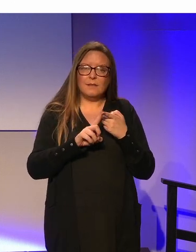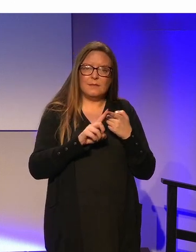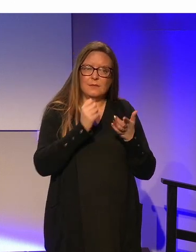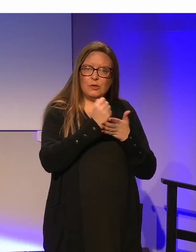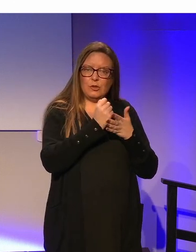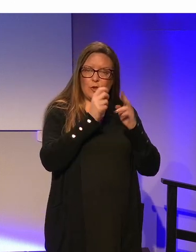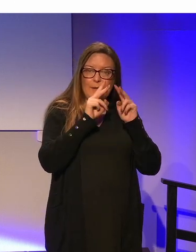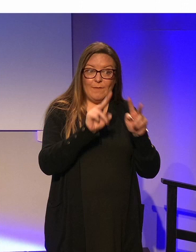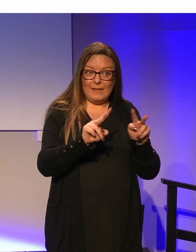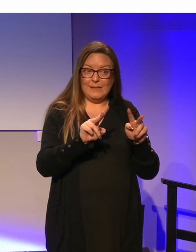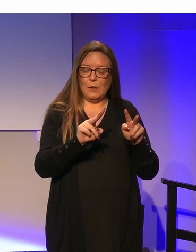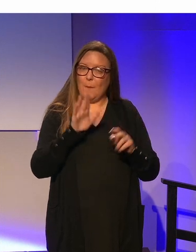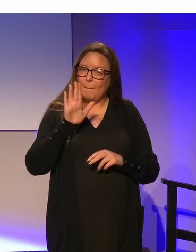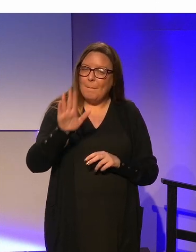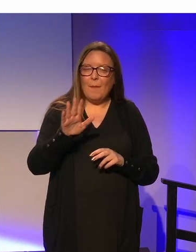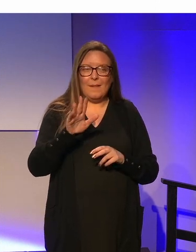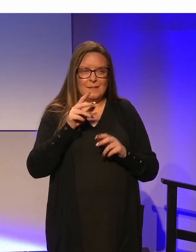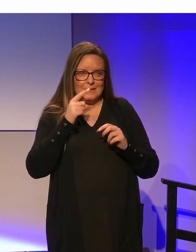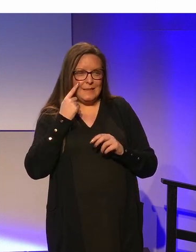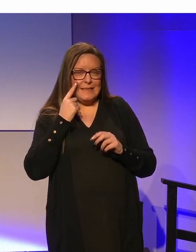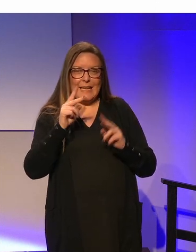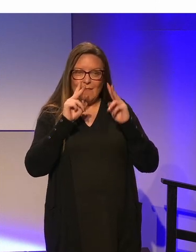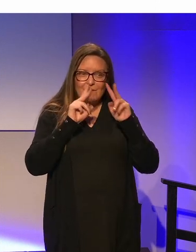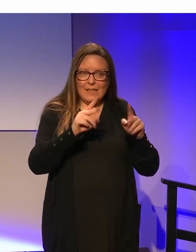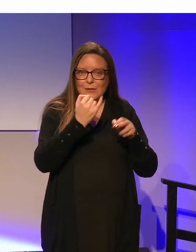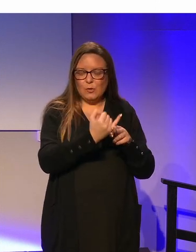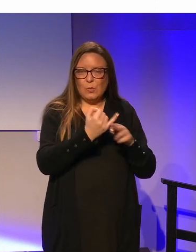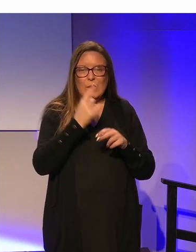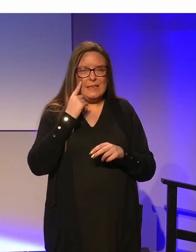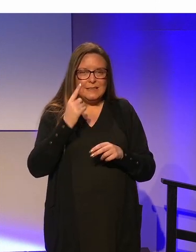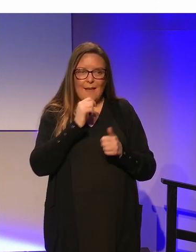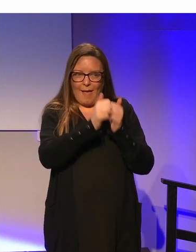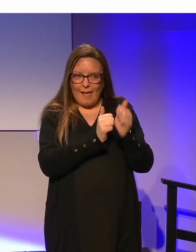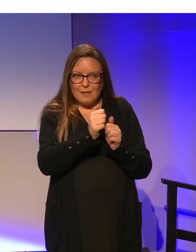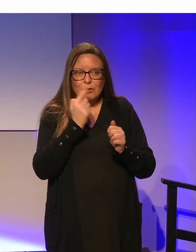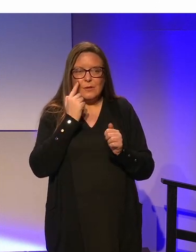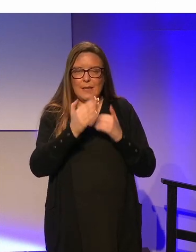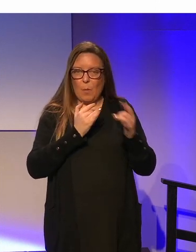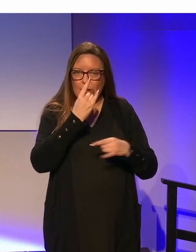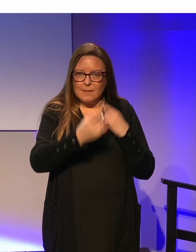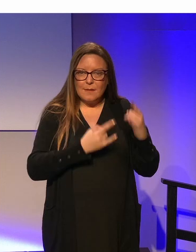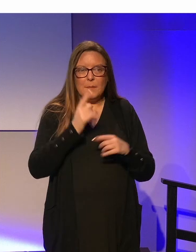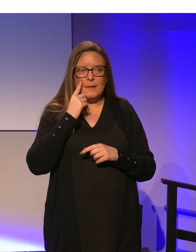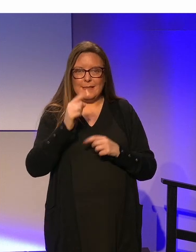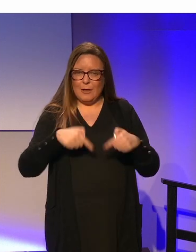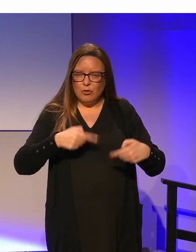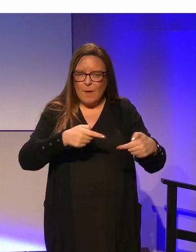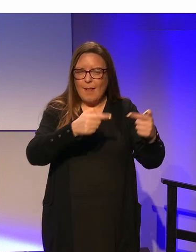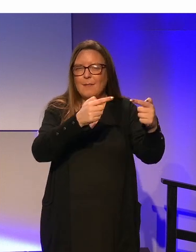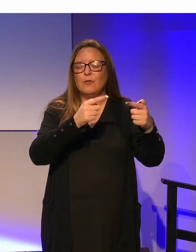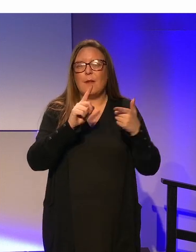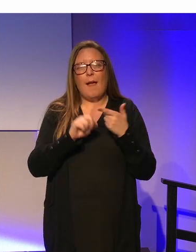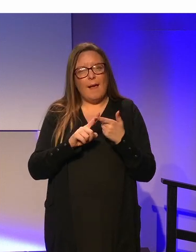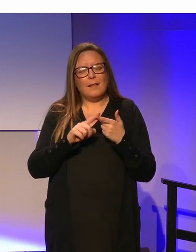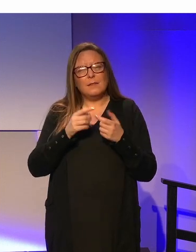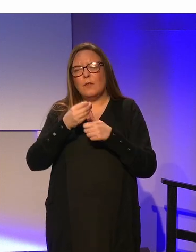nothing really like seeing the school in action to see the challenges and opportunities that have been developed and addressed in other